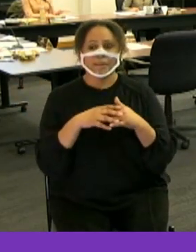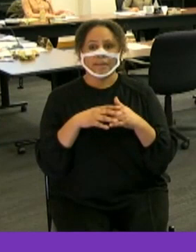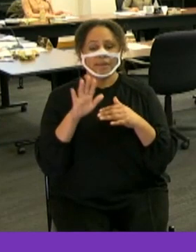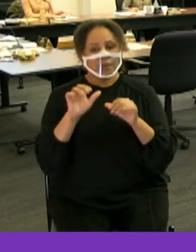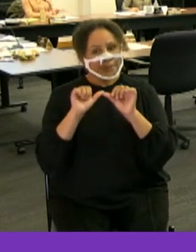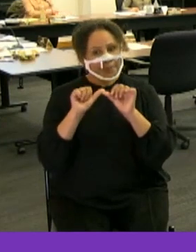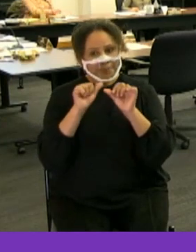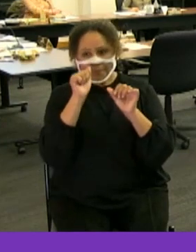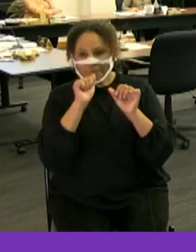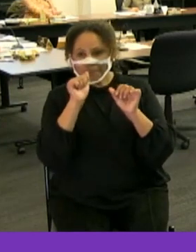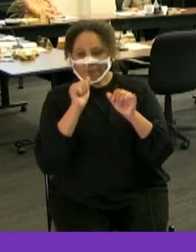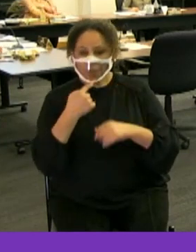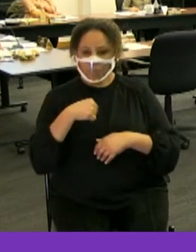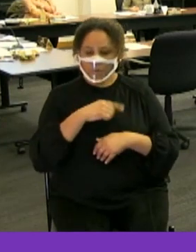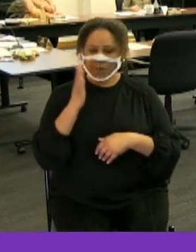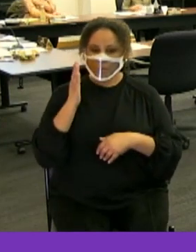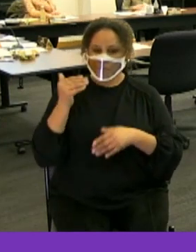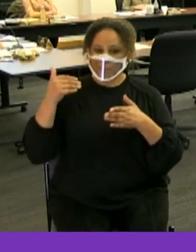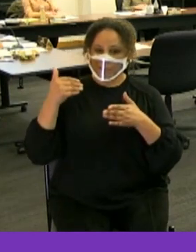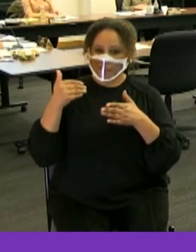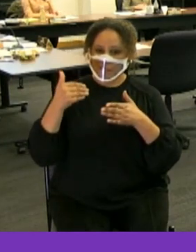Stick with us. We'll get there.